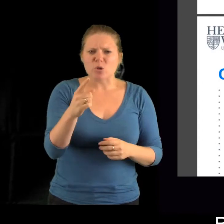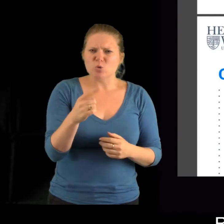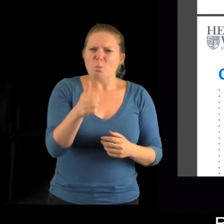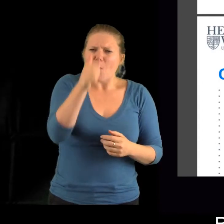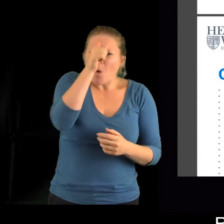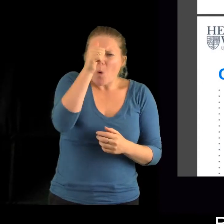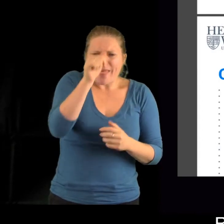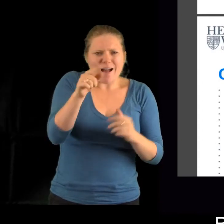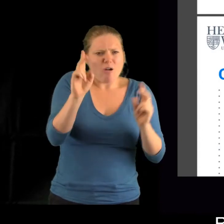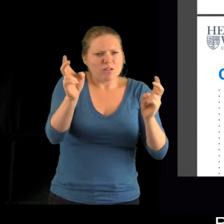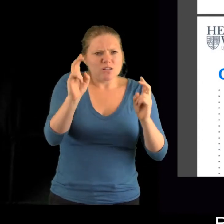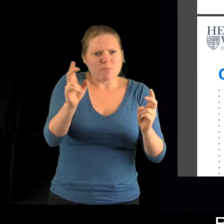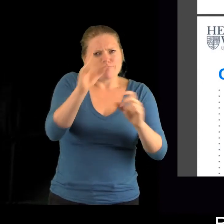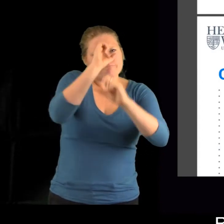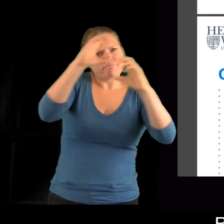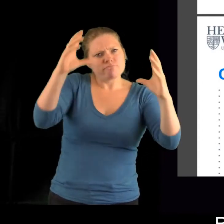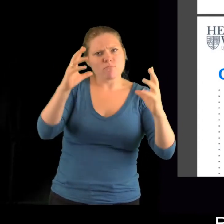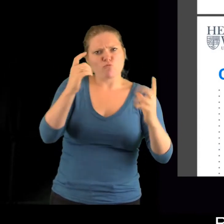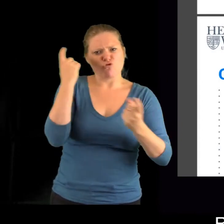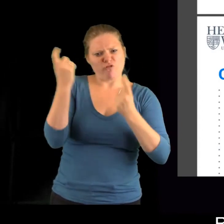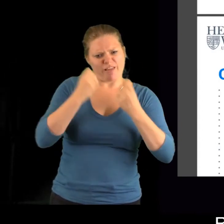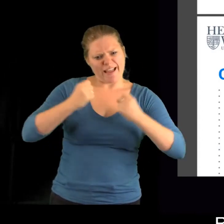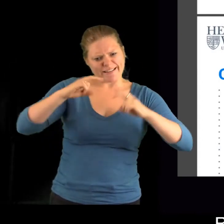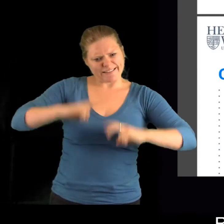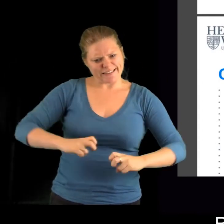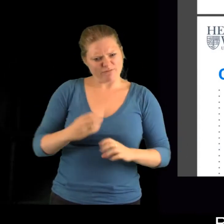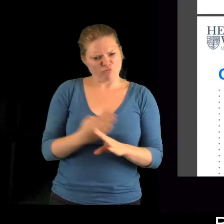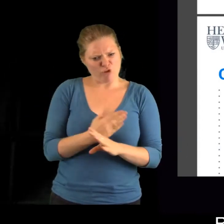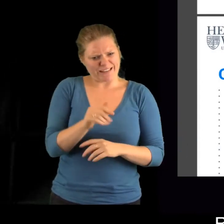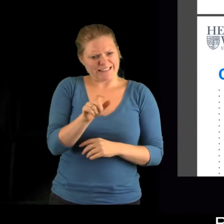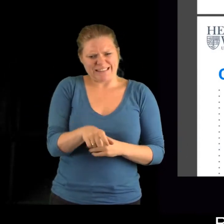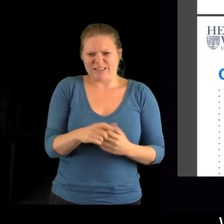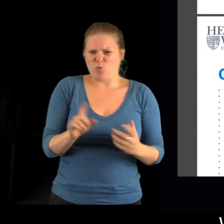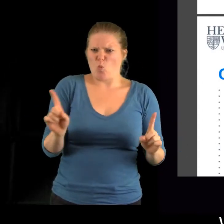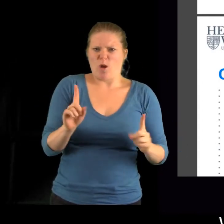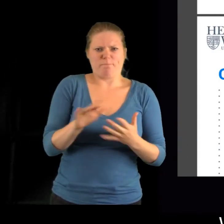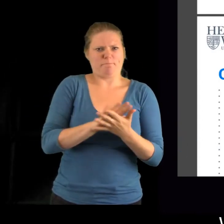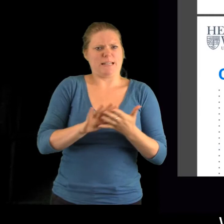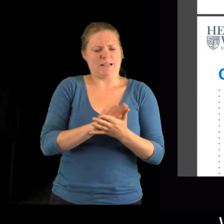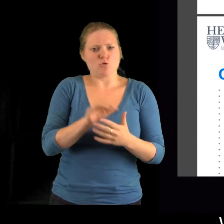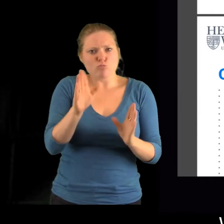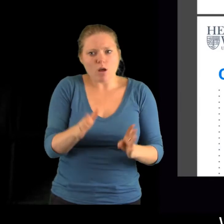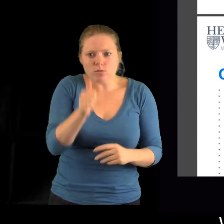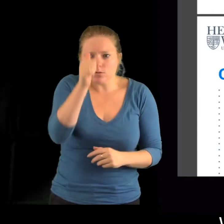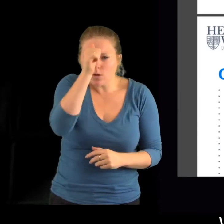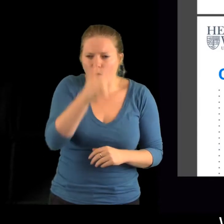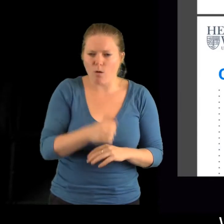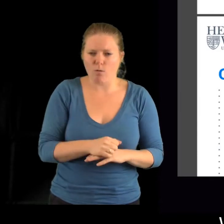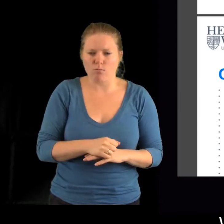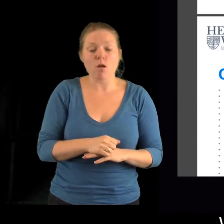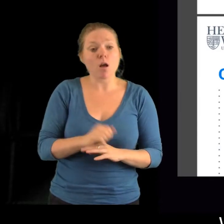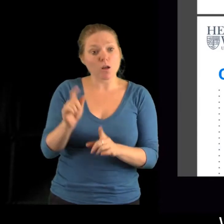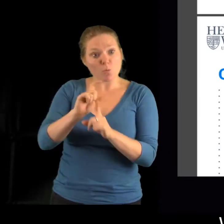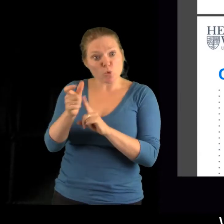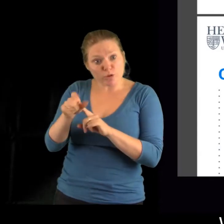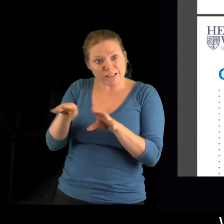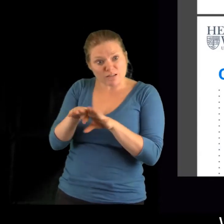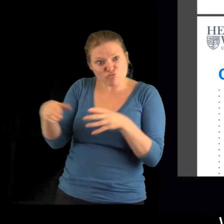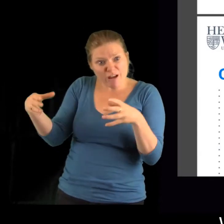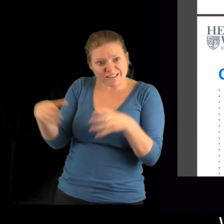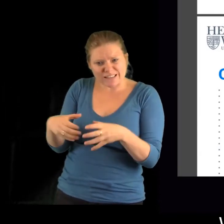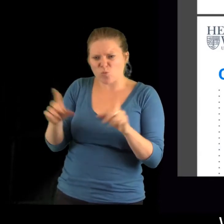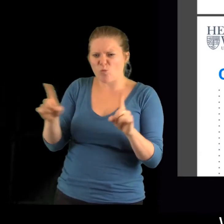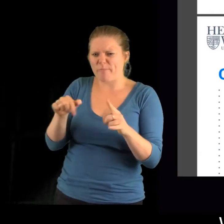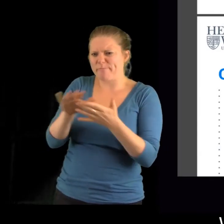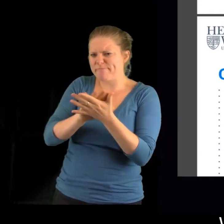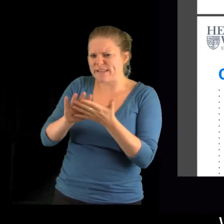What does it mean? How do you engage in reflective practice? What is a community of practice? What is knowing in action?